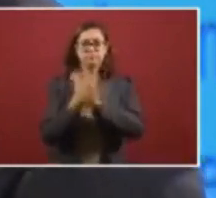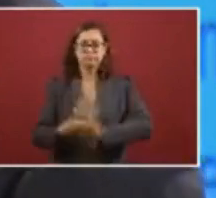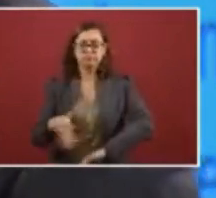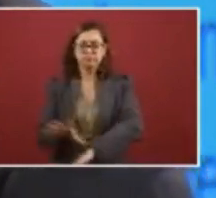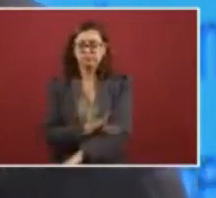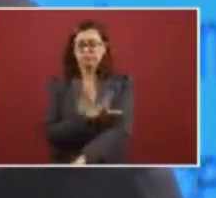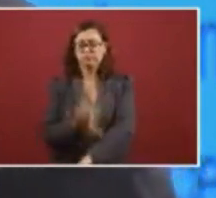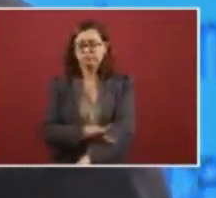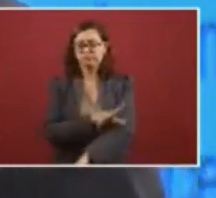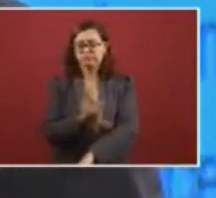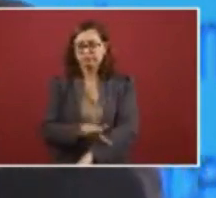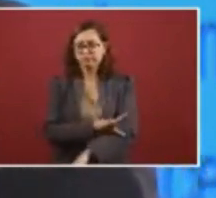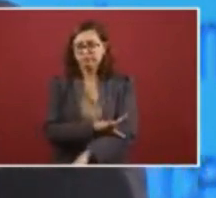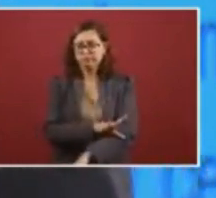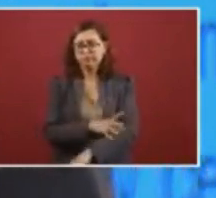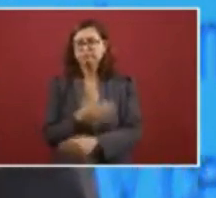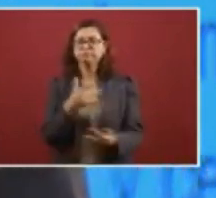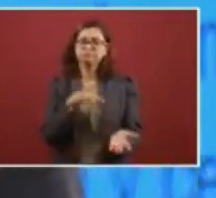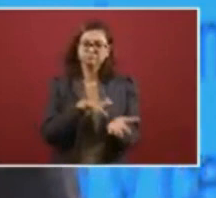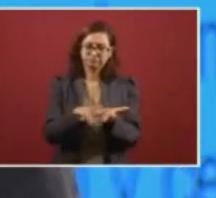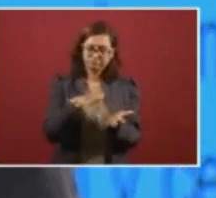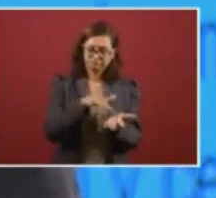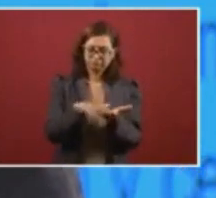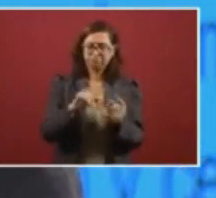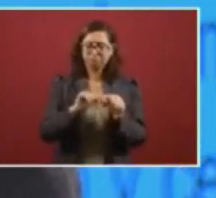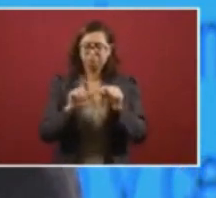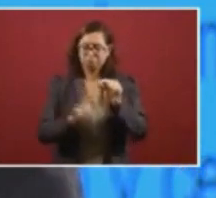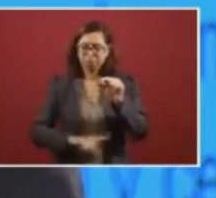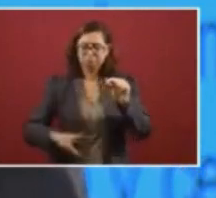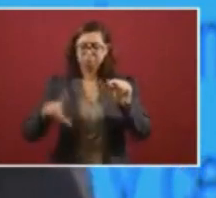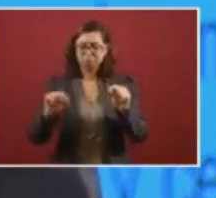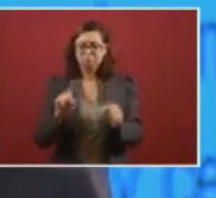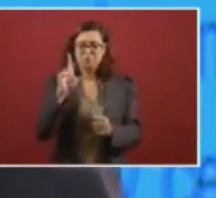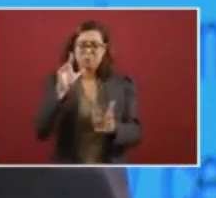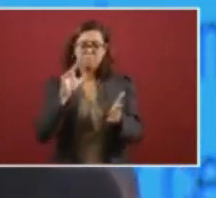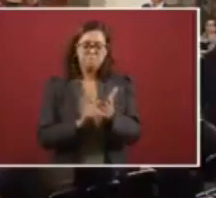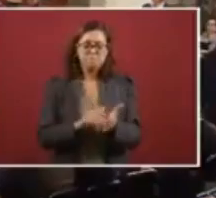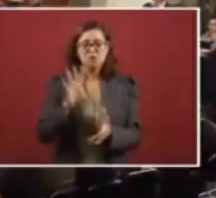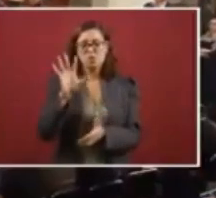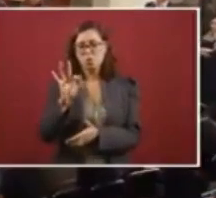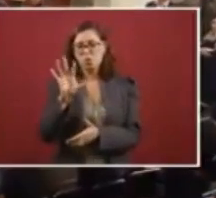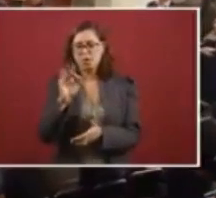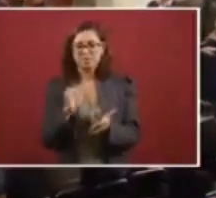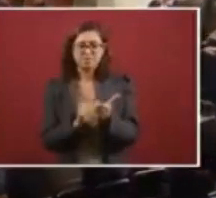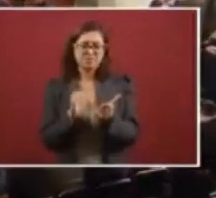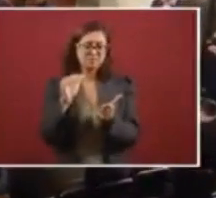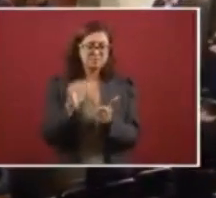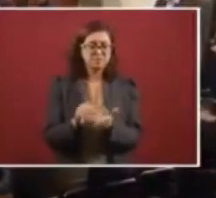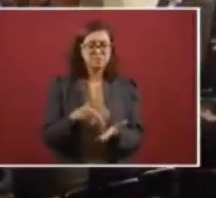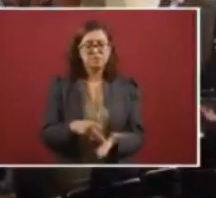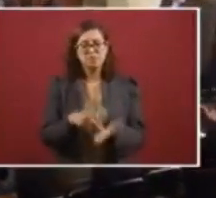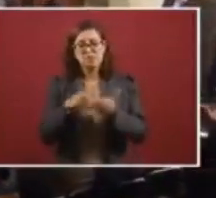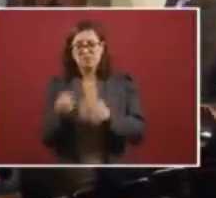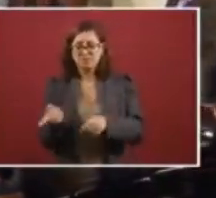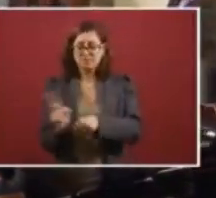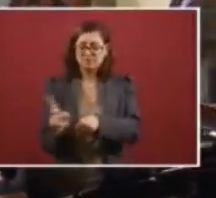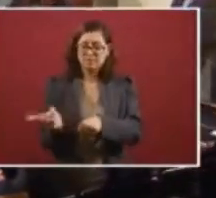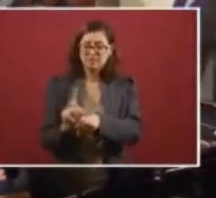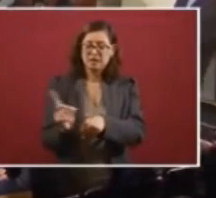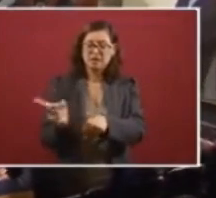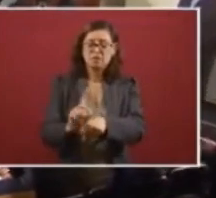This gas duct will support the industry